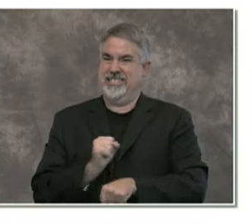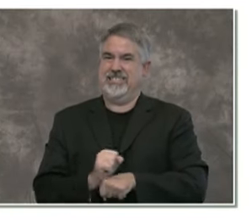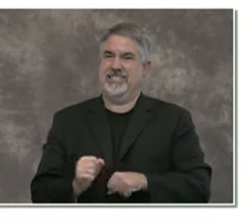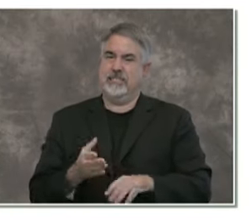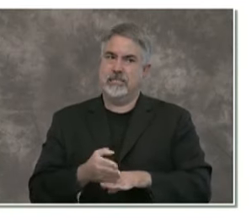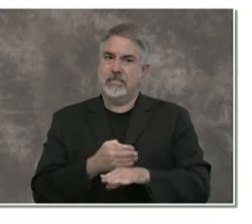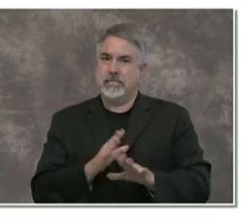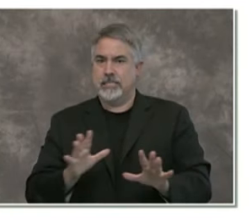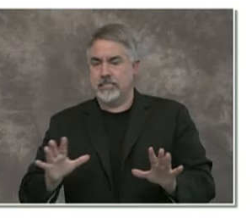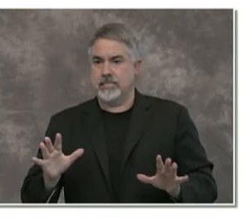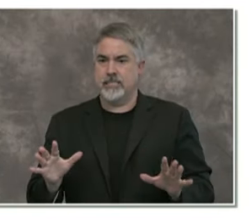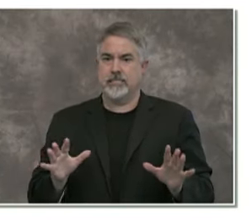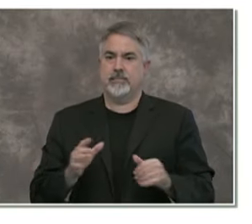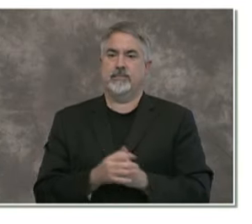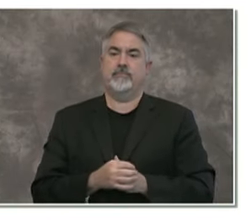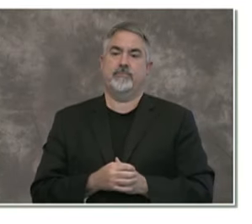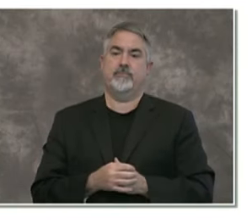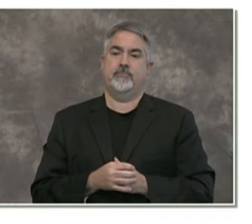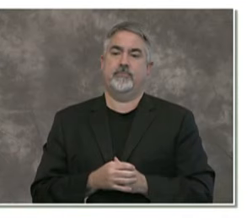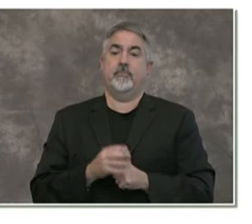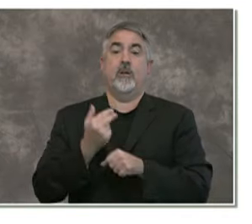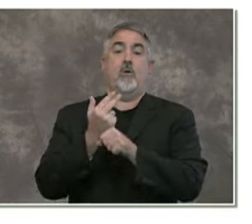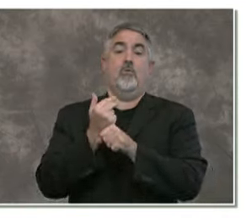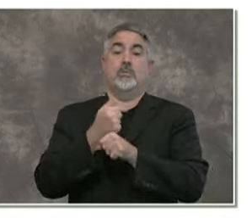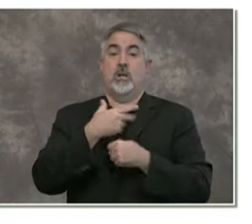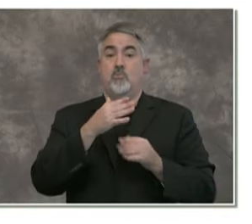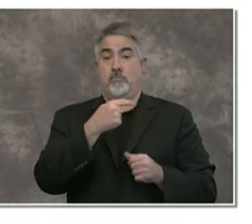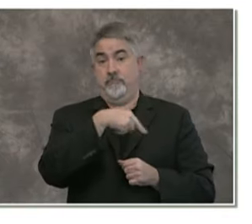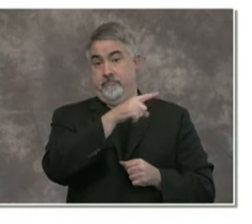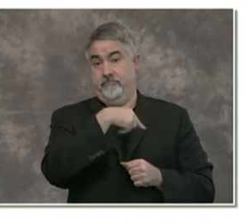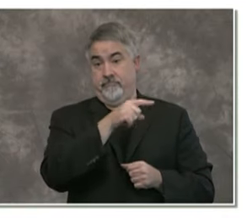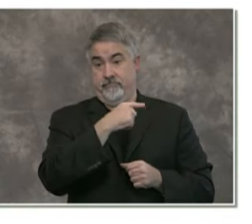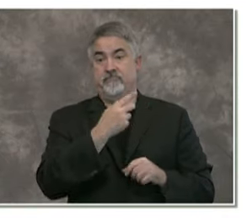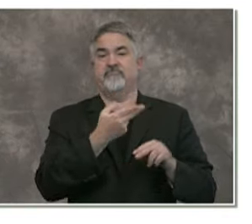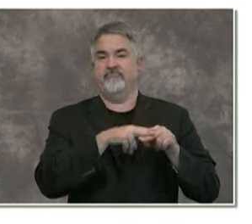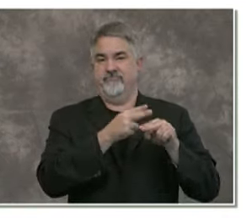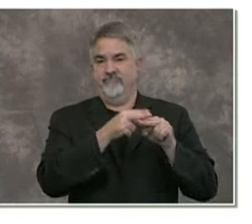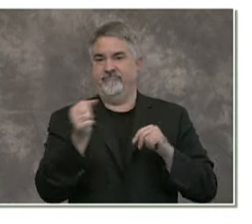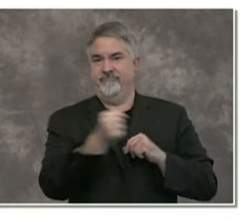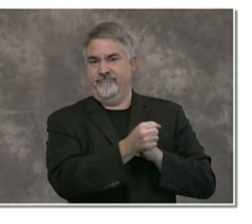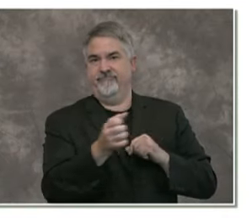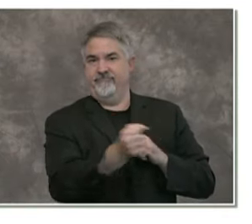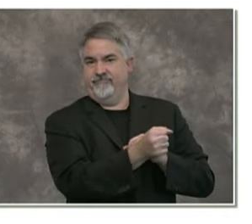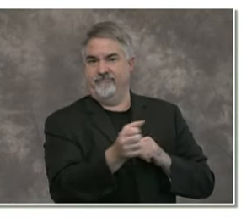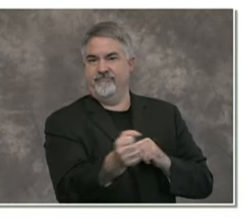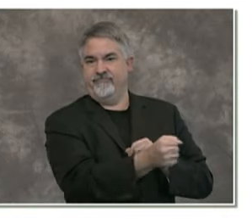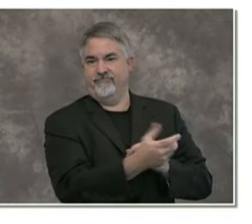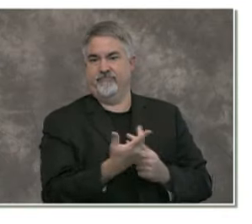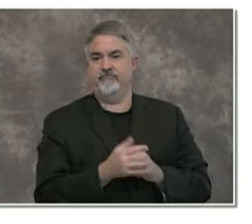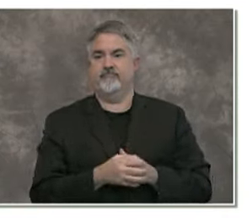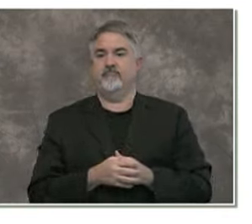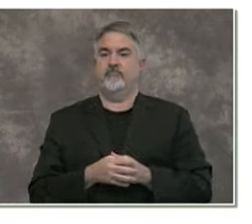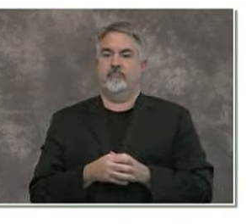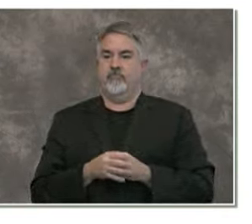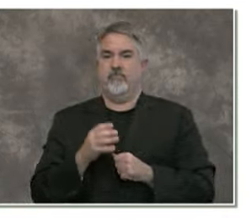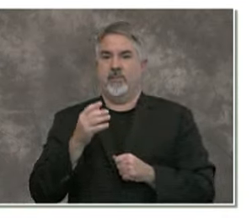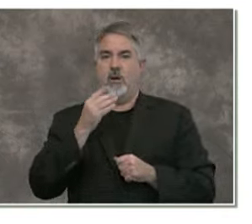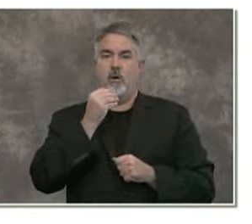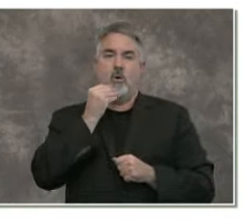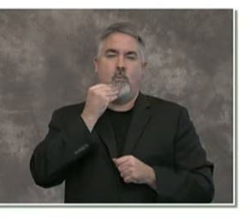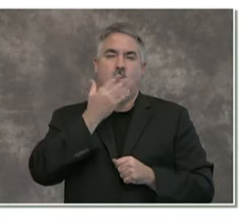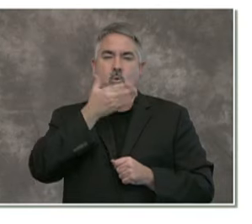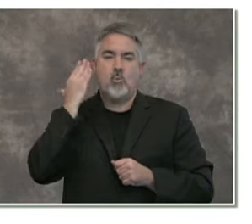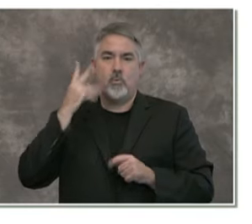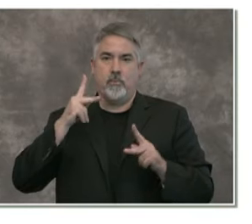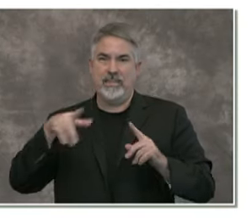we saw a pretty significant jump, increase in our public health rooms and occupied, increase in guests, pretty significant jump in the